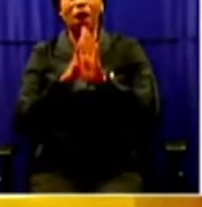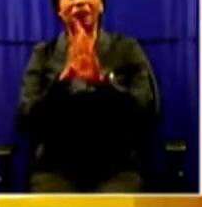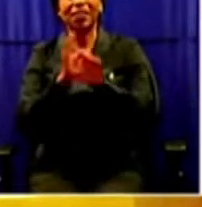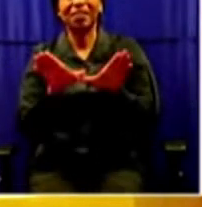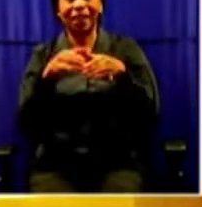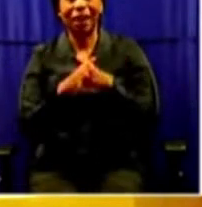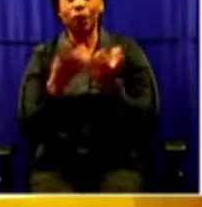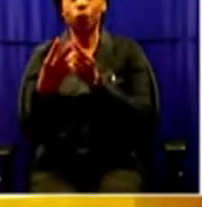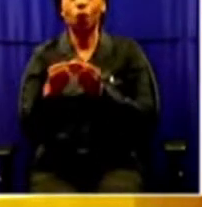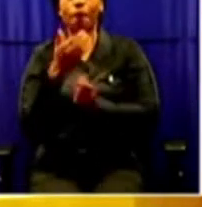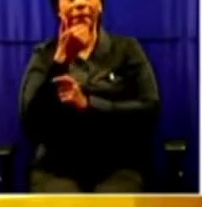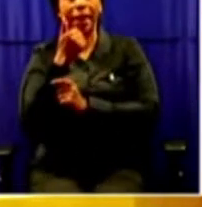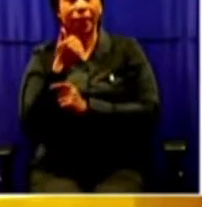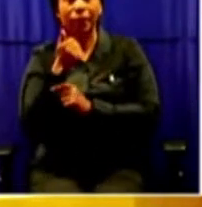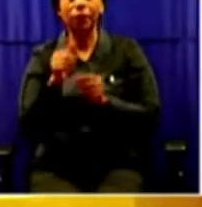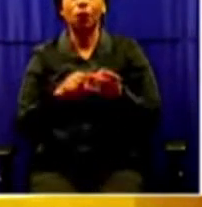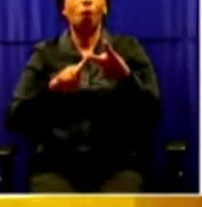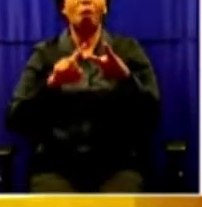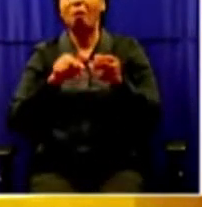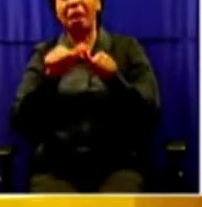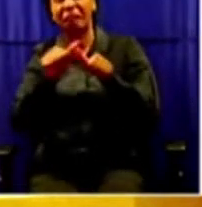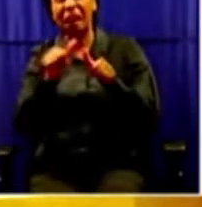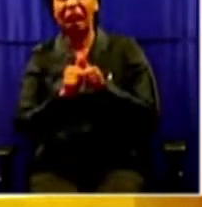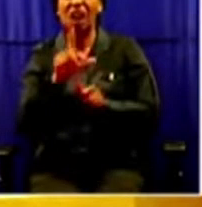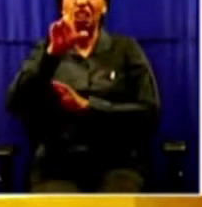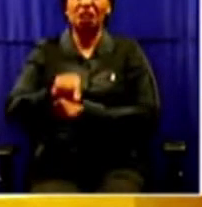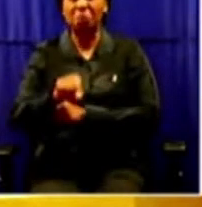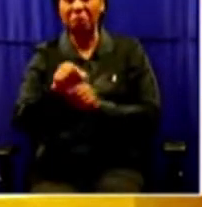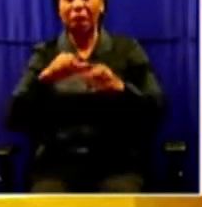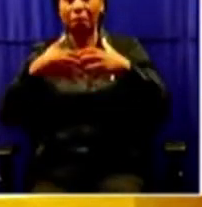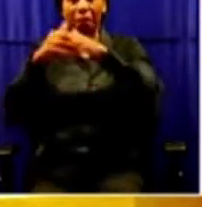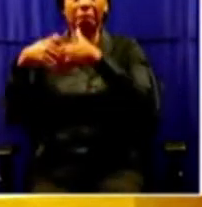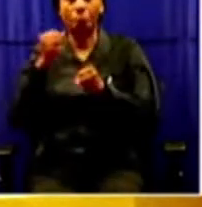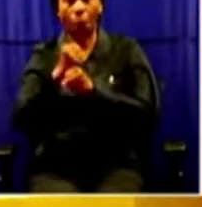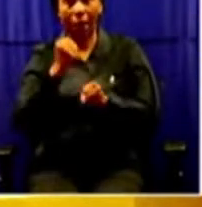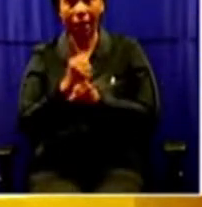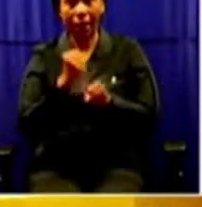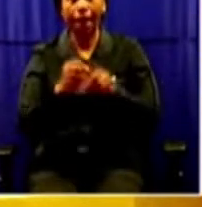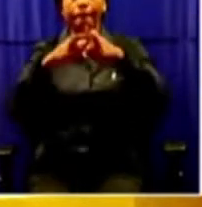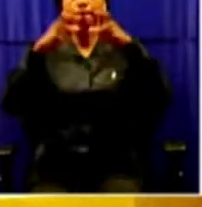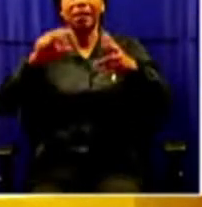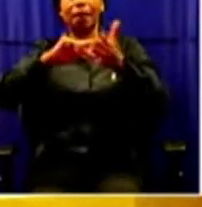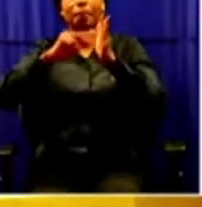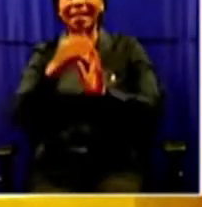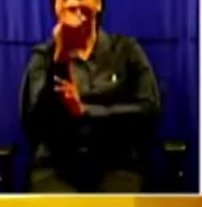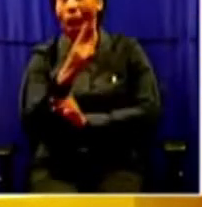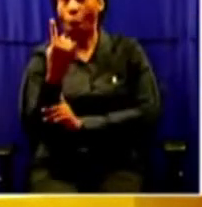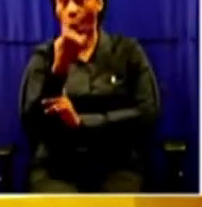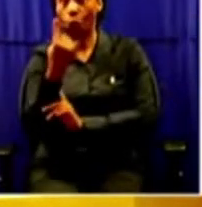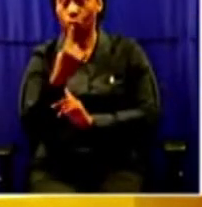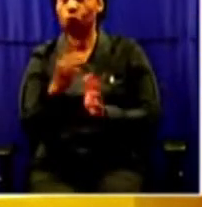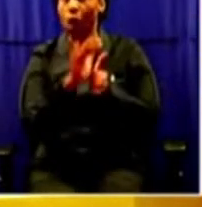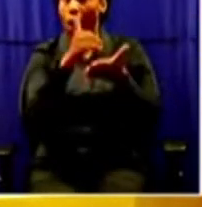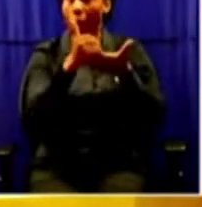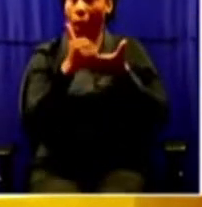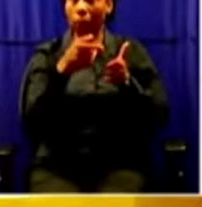better and cheaper and create jobs. Master plans alone will not save manufacturing or industry for as long